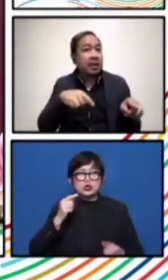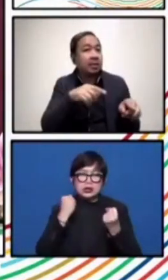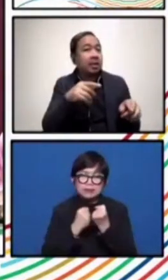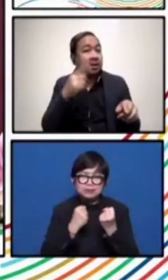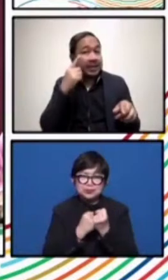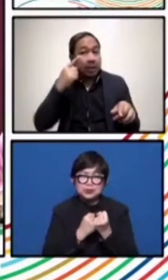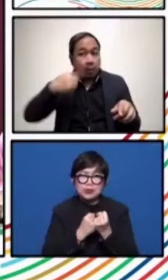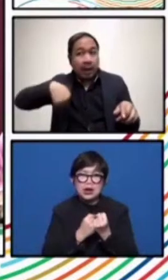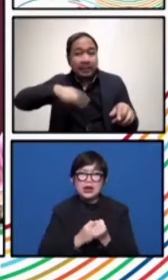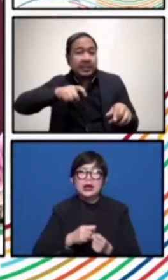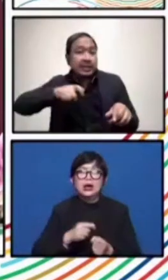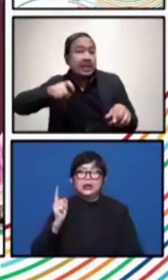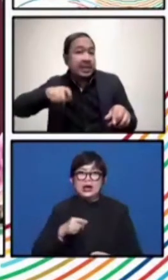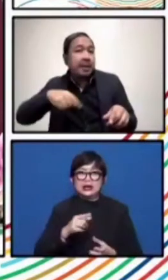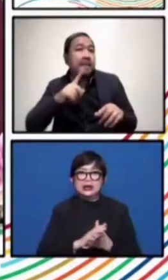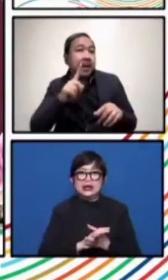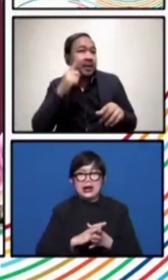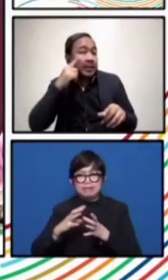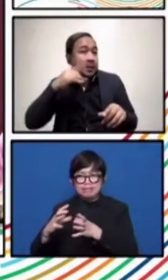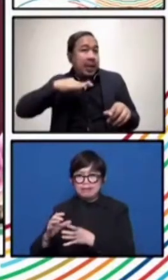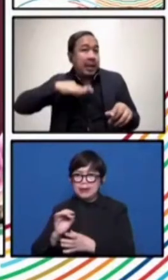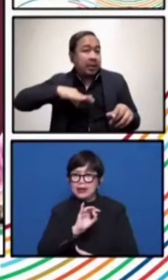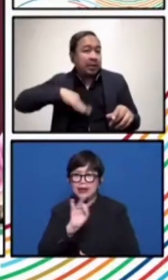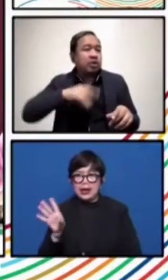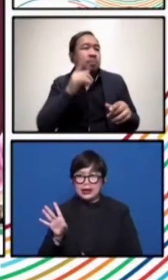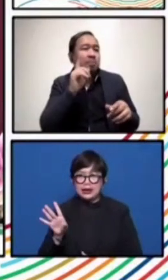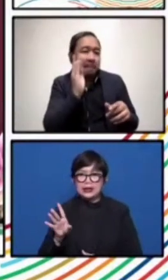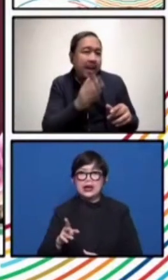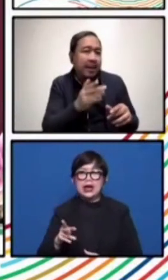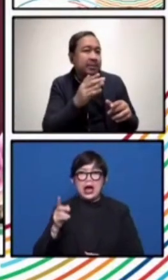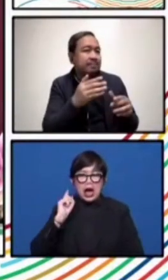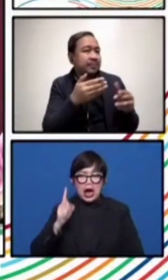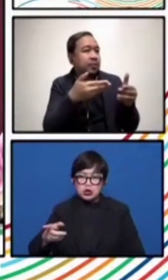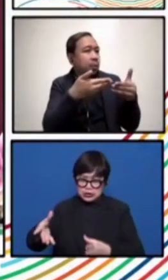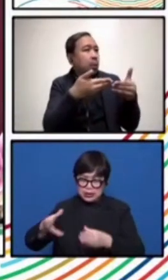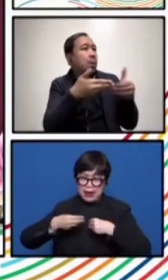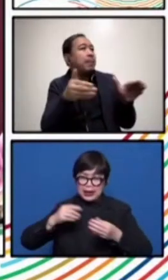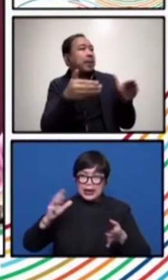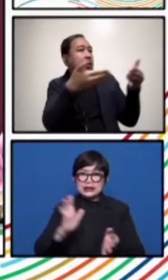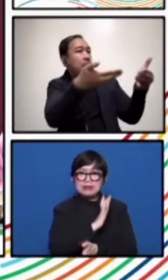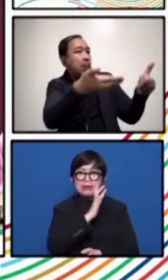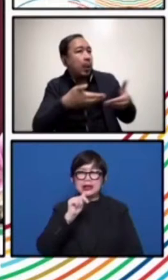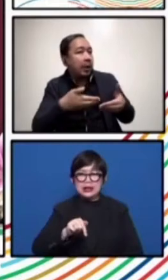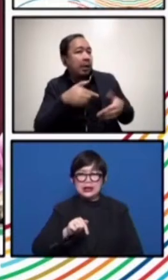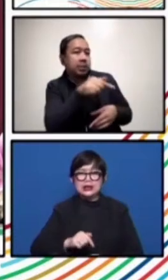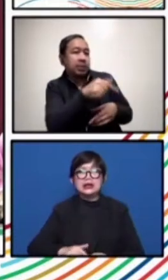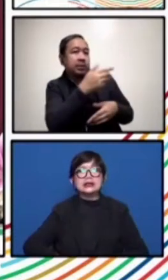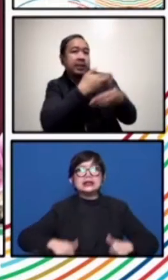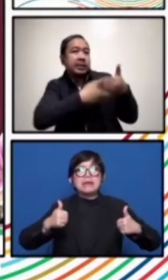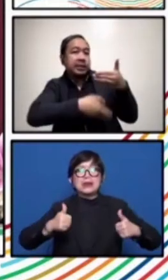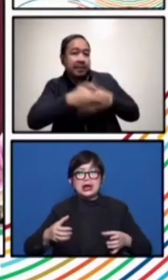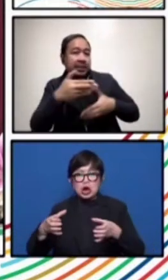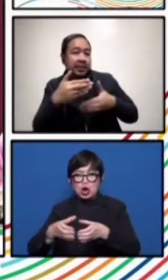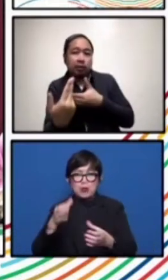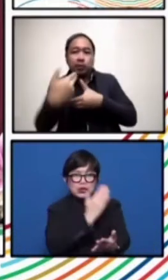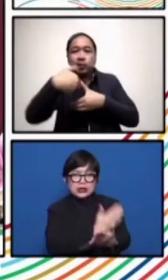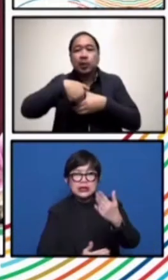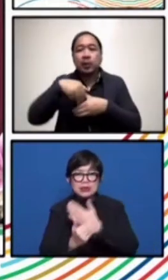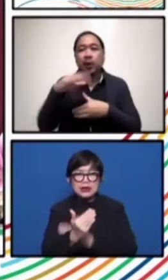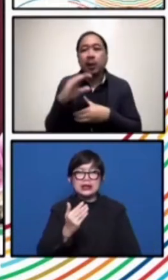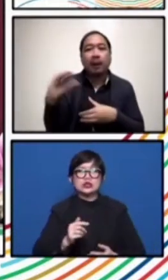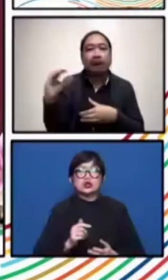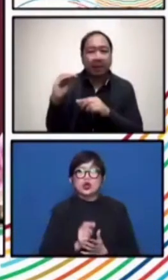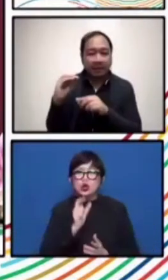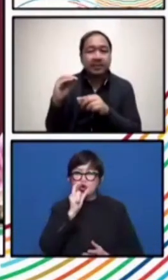we tap into this pool and we really get these folks ready to join companies uh which which have a need for such